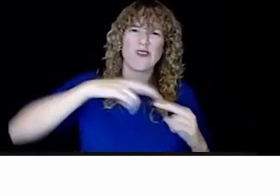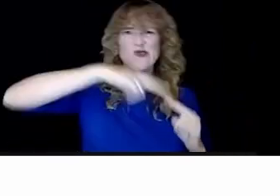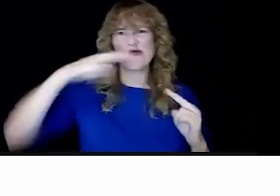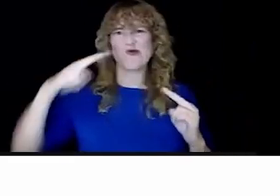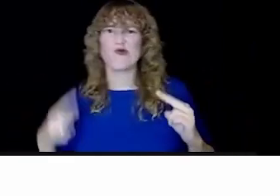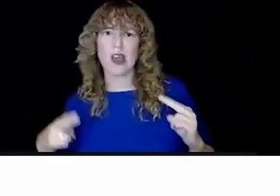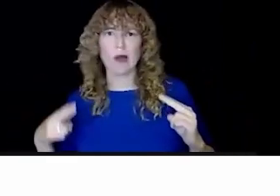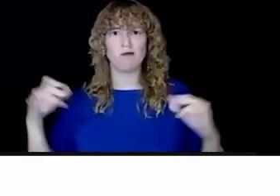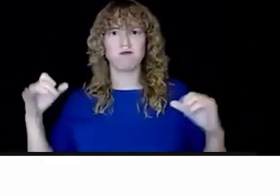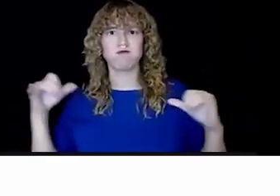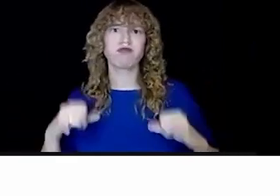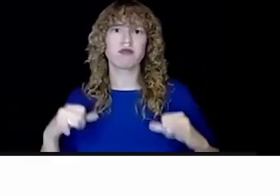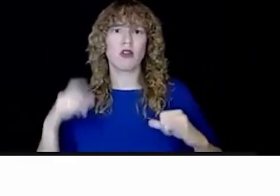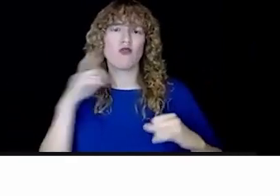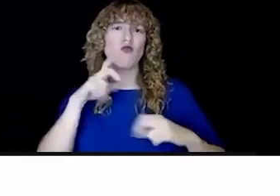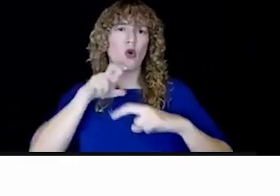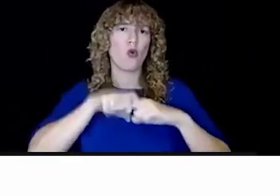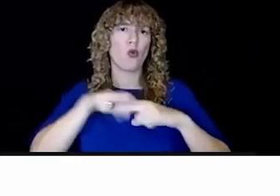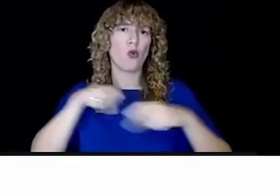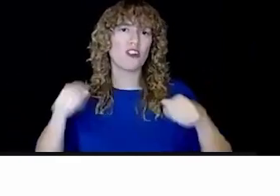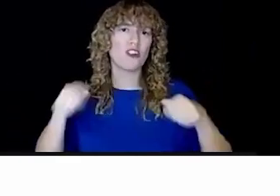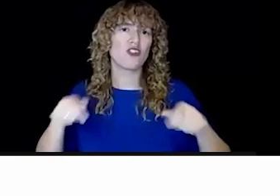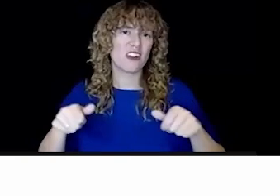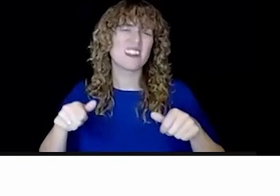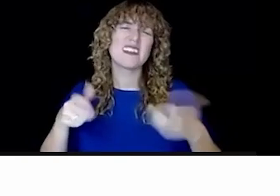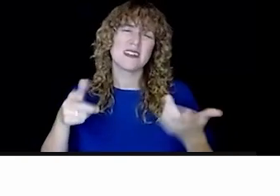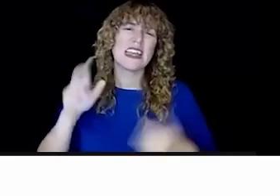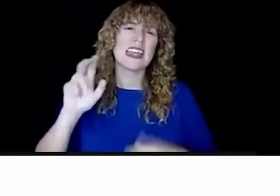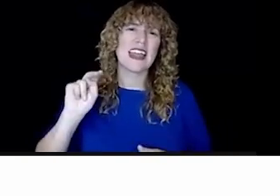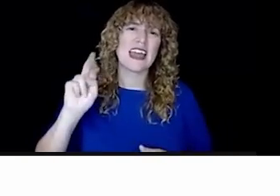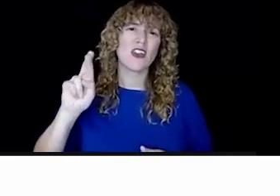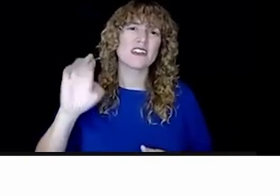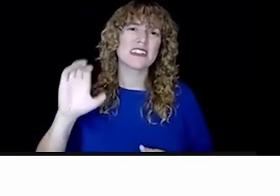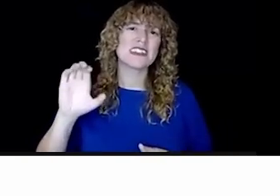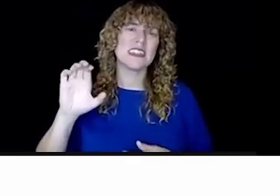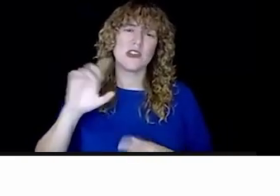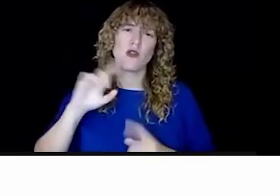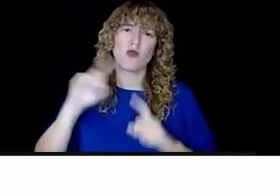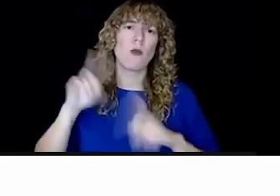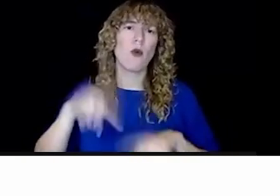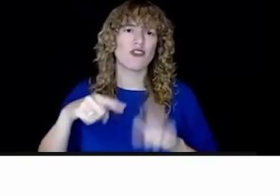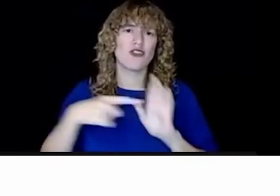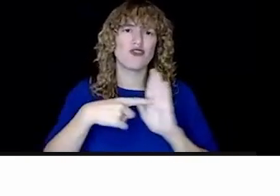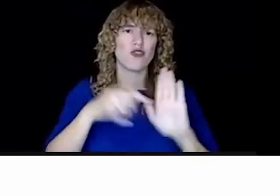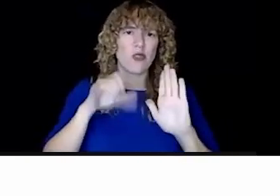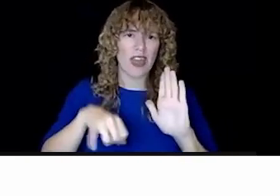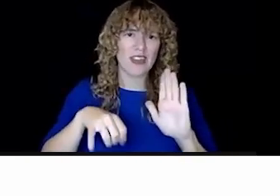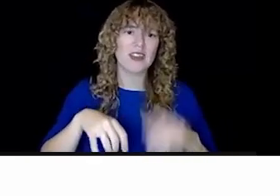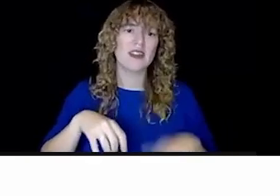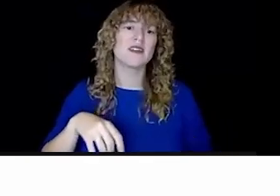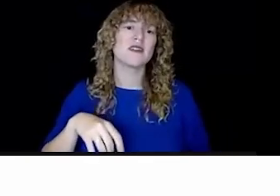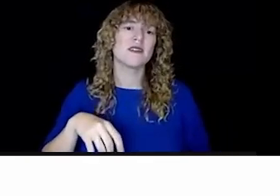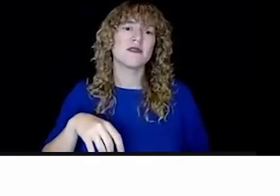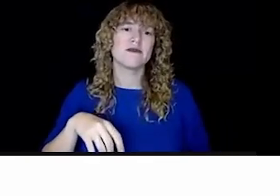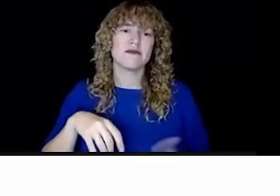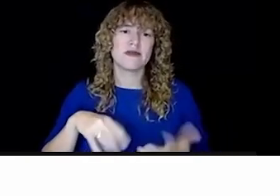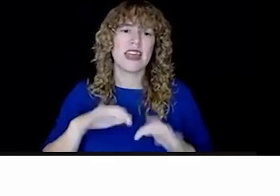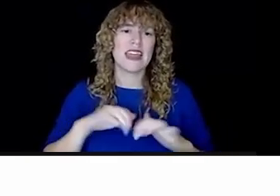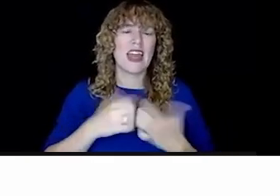devices, as discussed in the NRC reports on safe securement and containment of mobility aids in the cargo